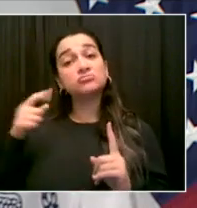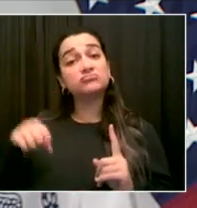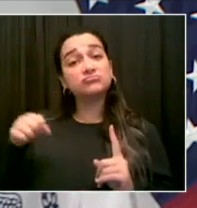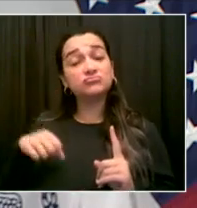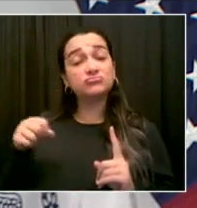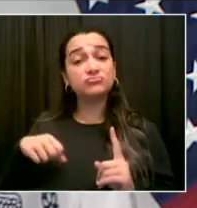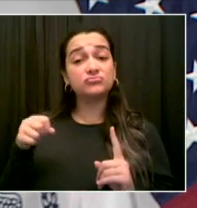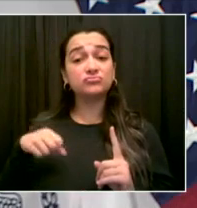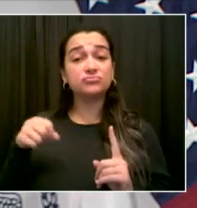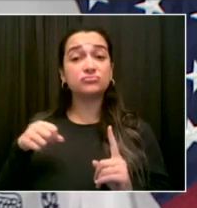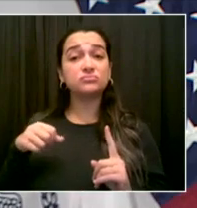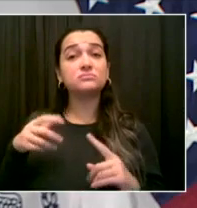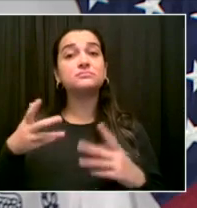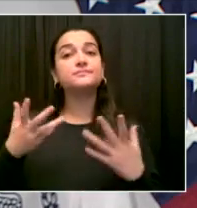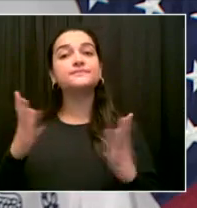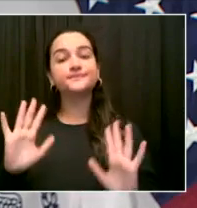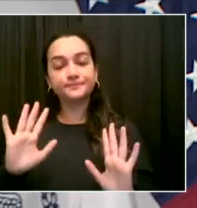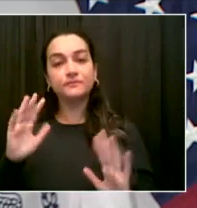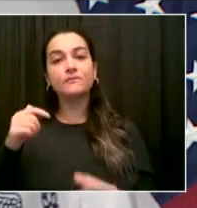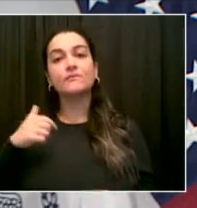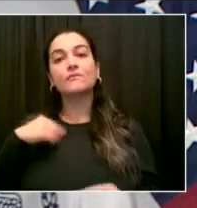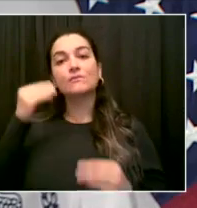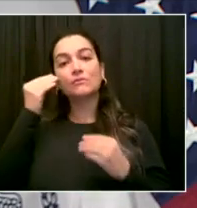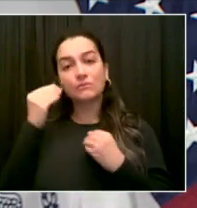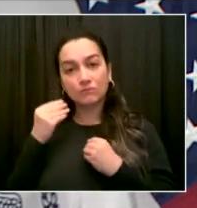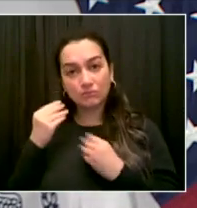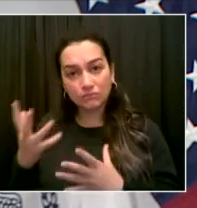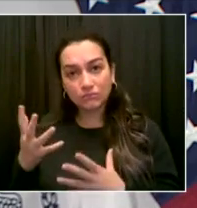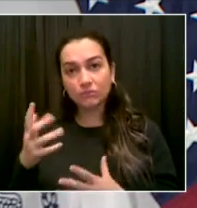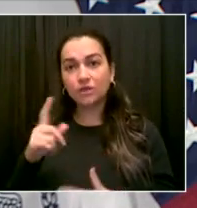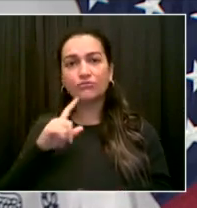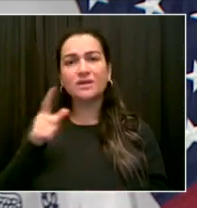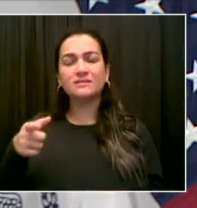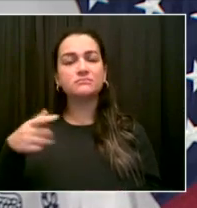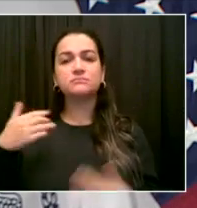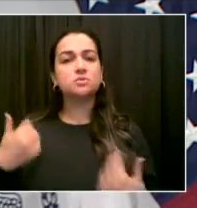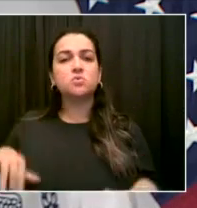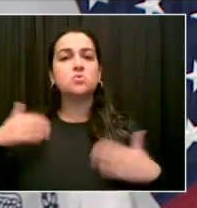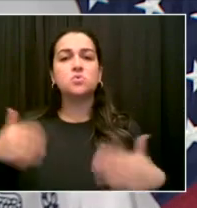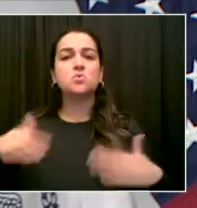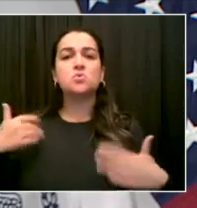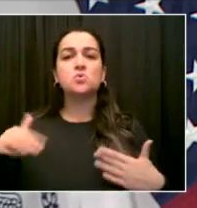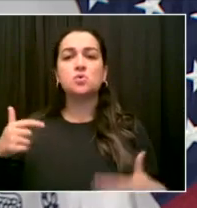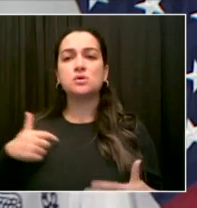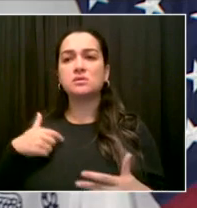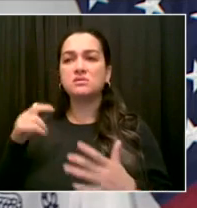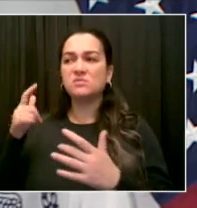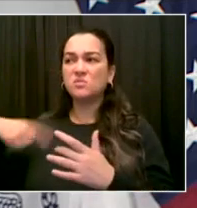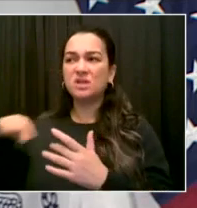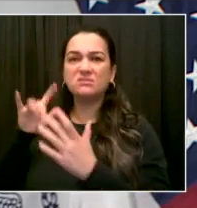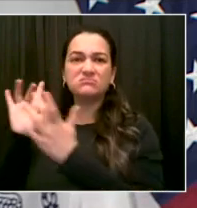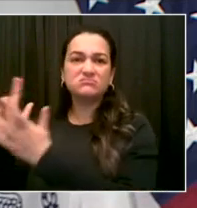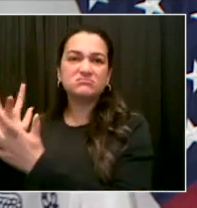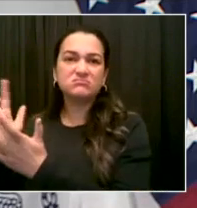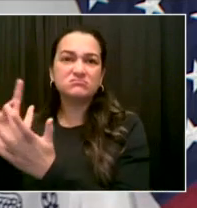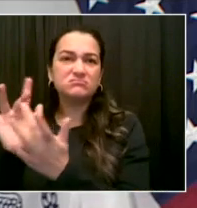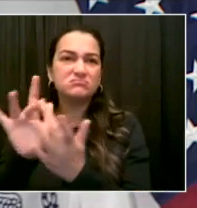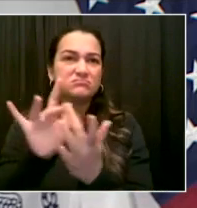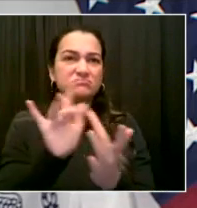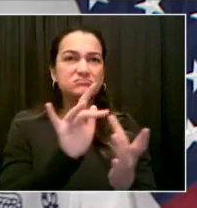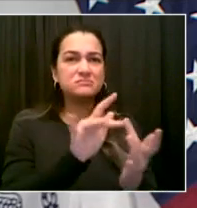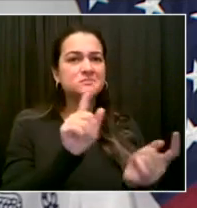this work. Our incredible outreach workers have been doing this work for years. And when we appealed to the